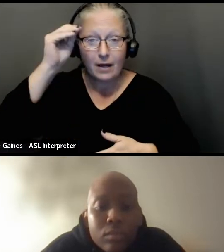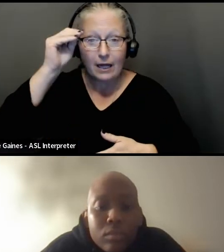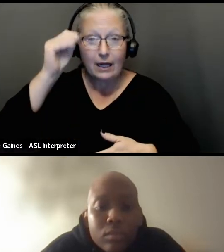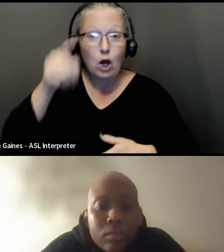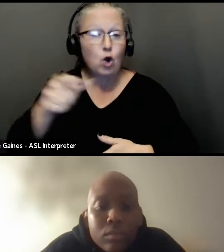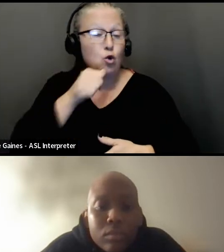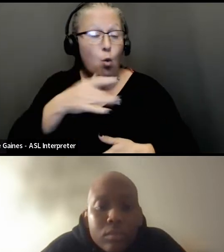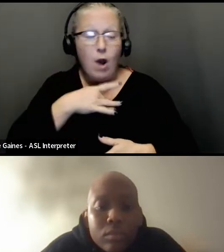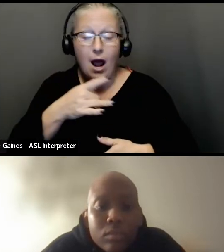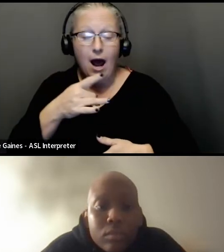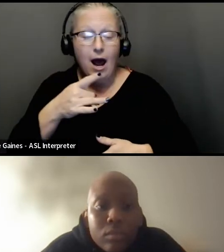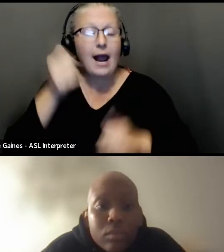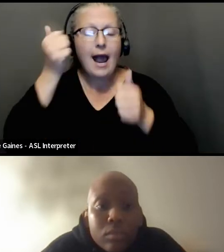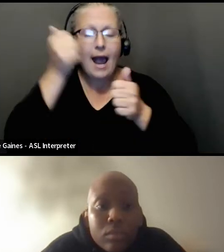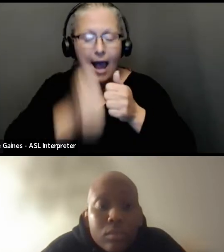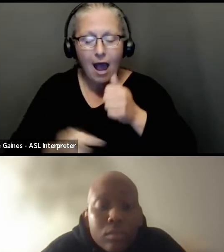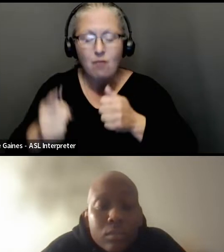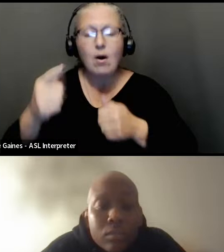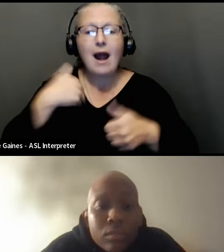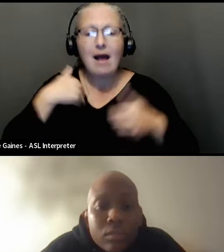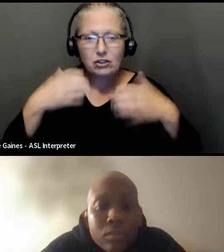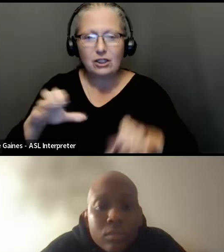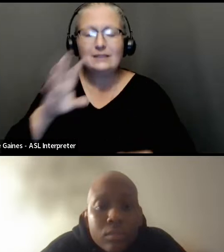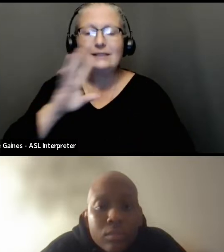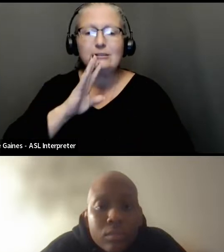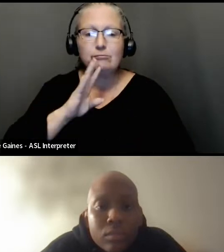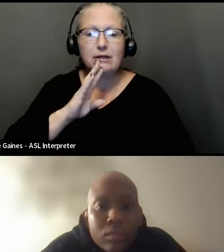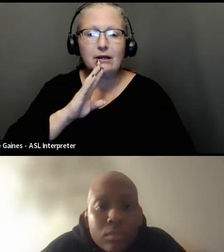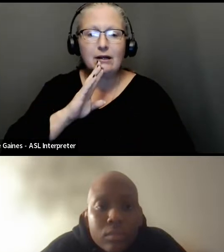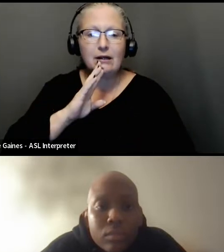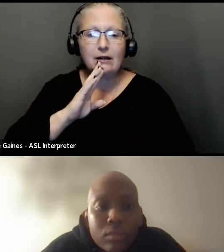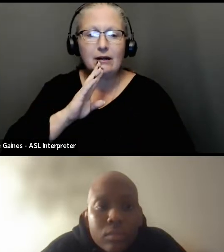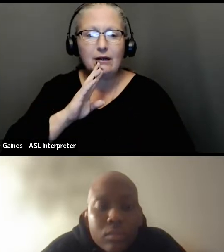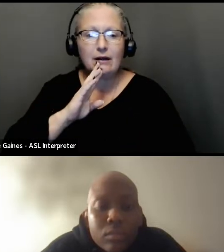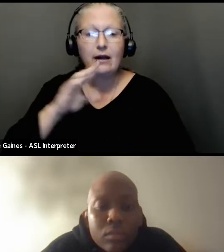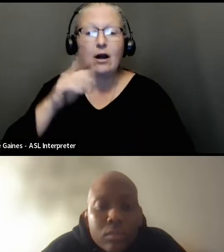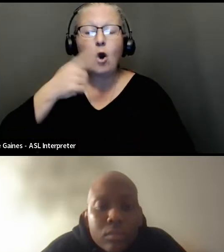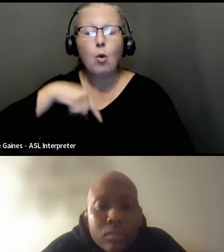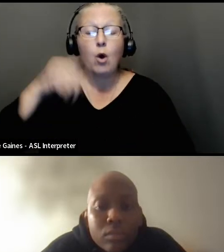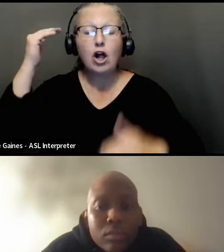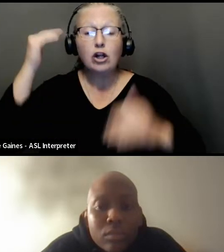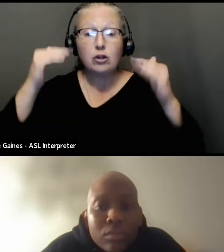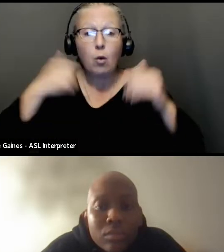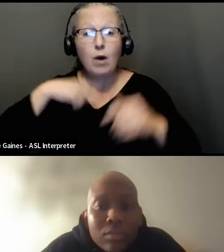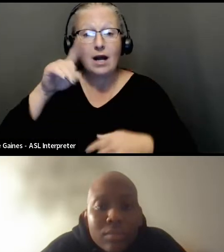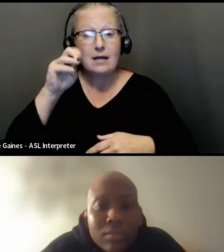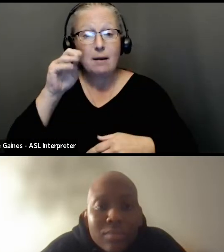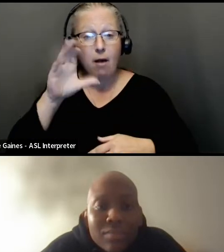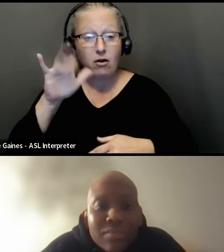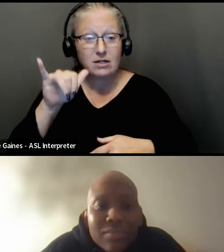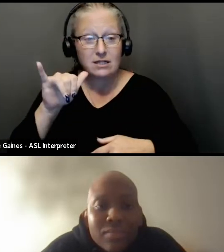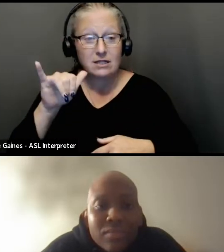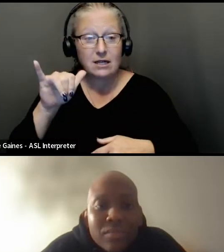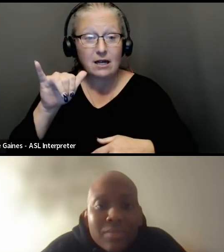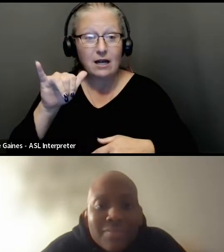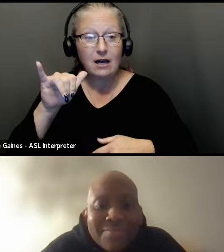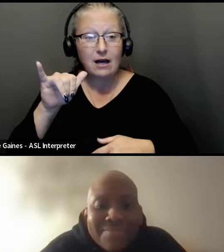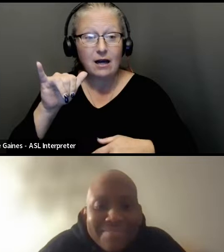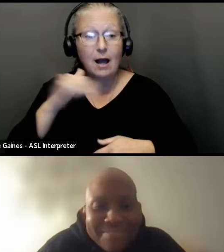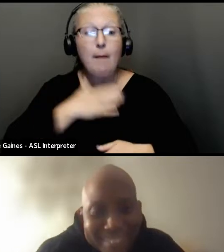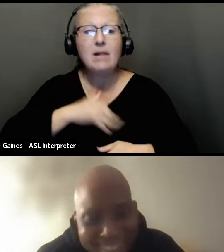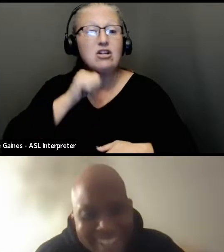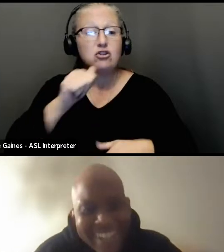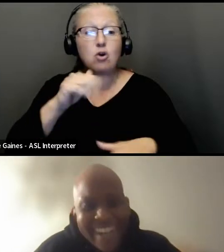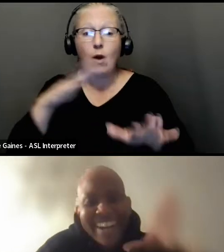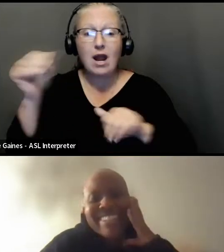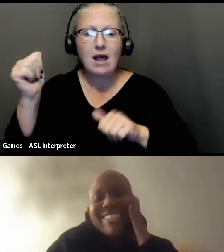you don't, everybody gets a chance to speak. We are a democracy. This is what it is. Please don't